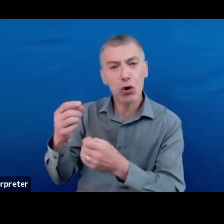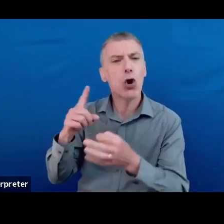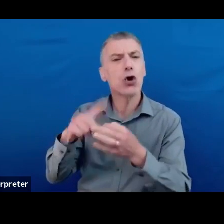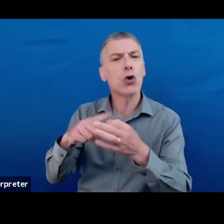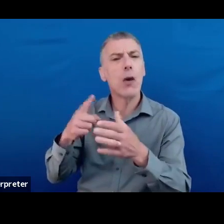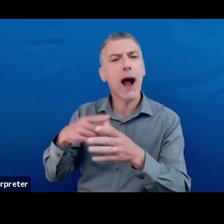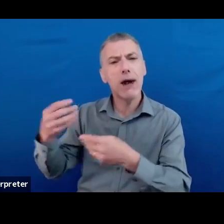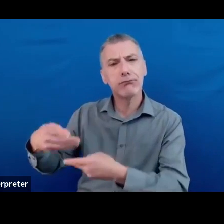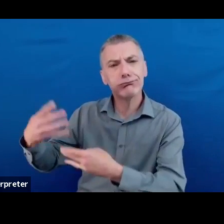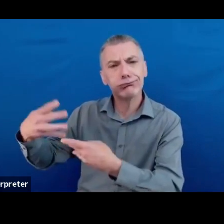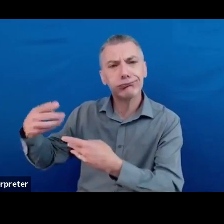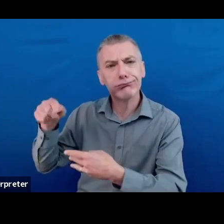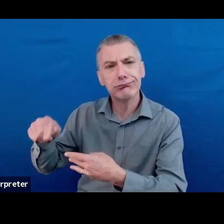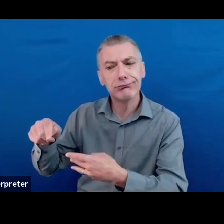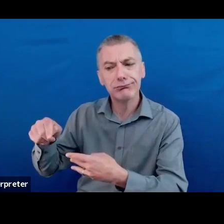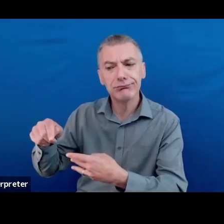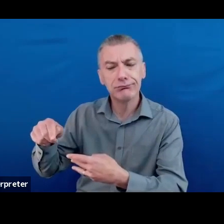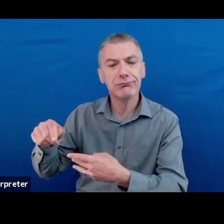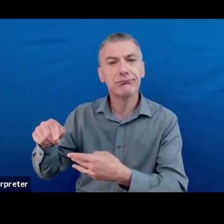been reading them.